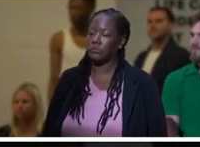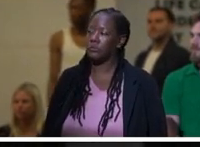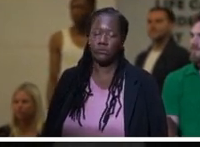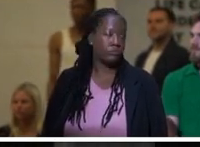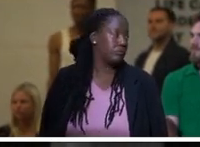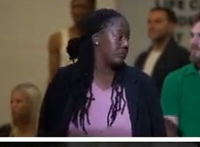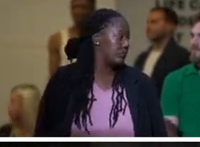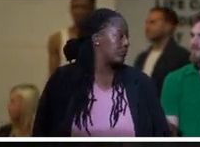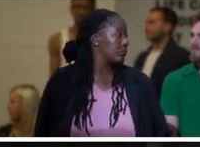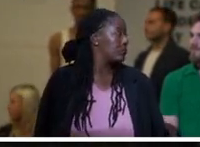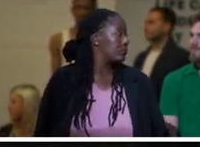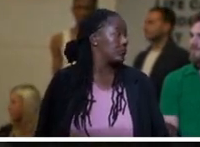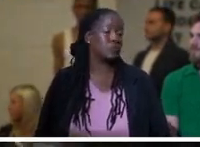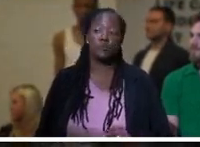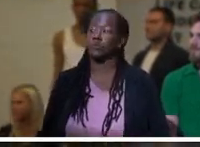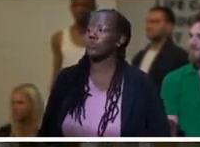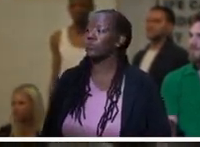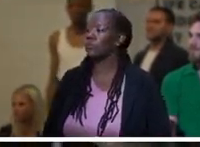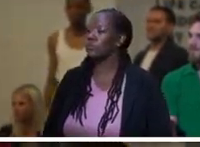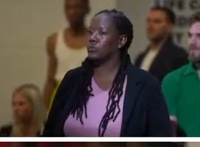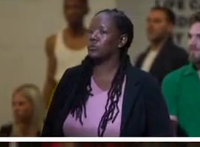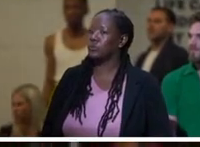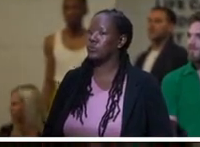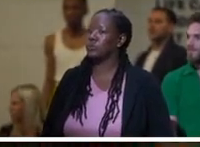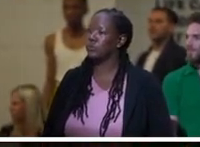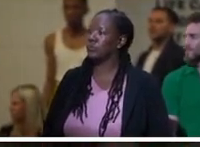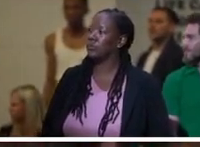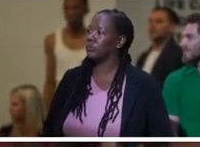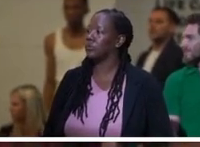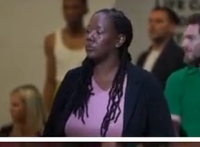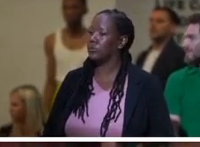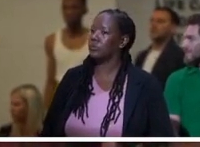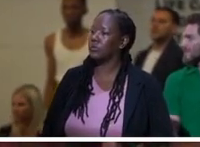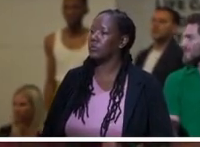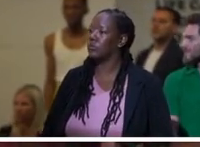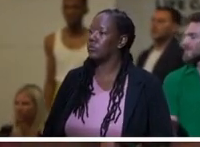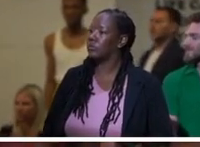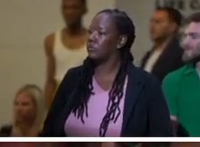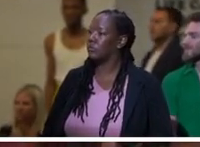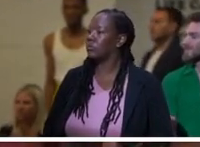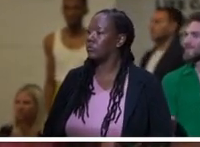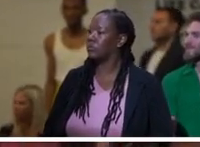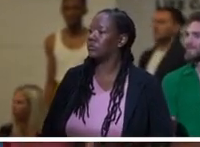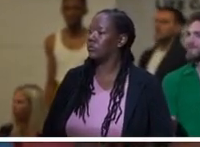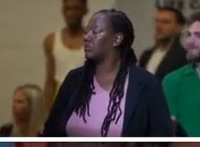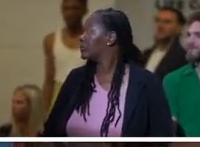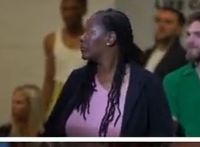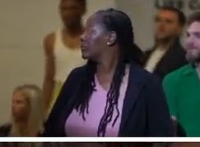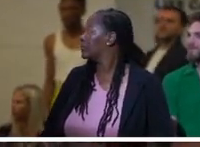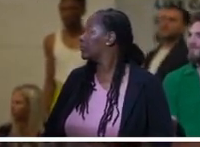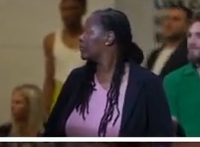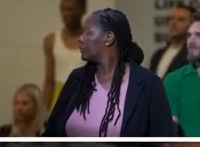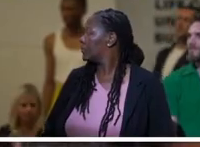Serve, walk, walk. I'm so, all I really wanna be is an icon or a statement. No,